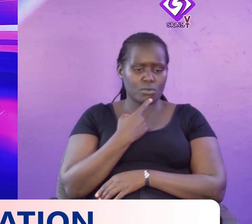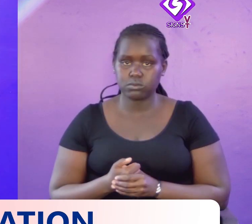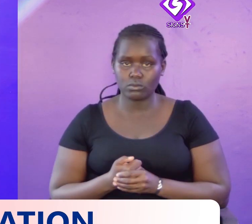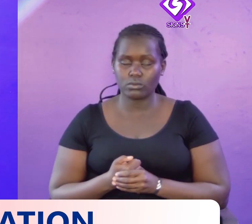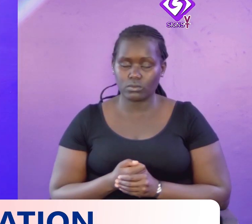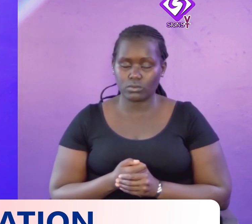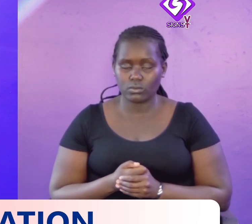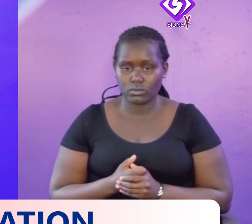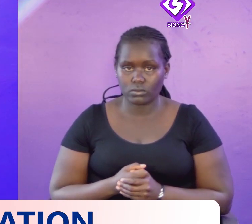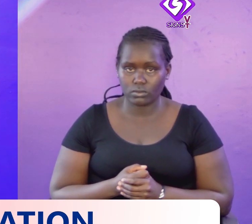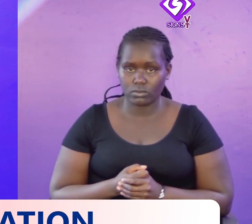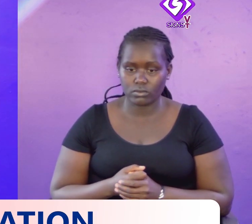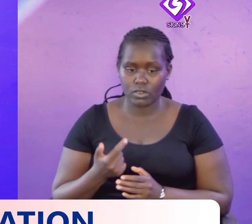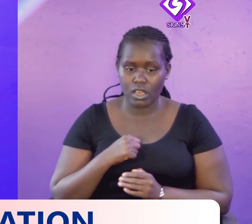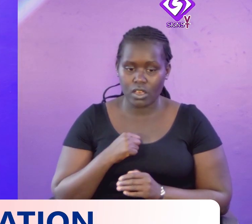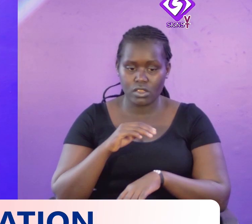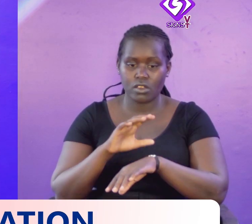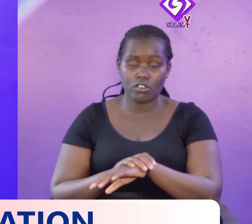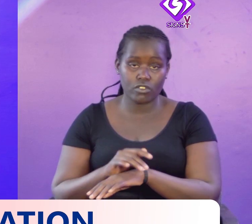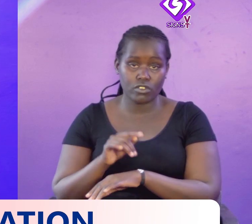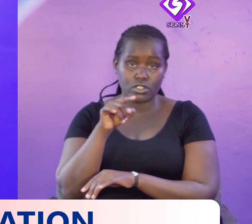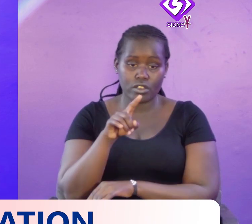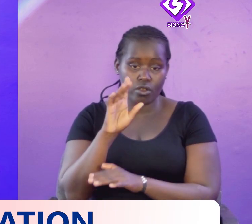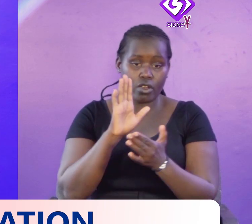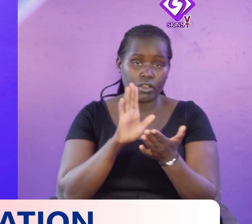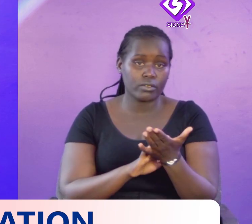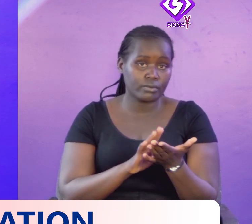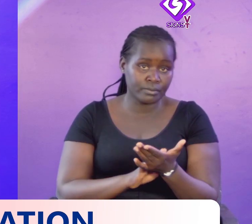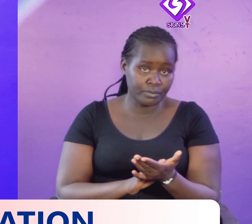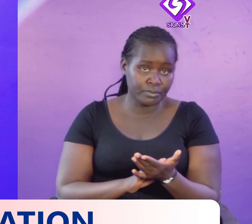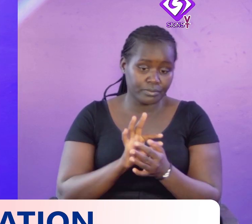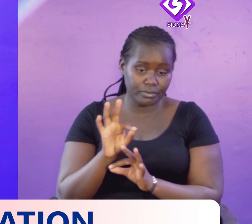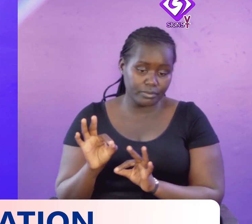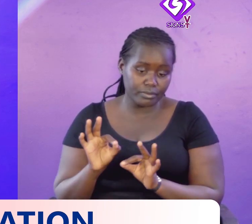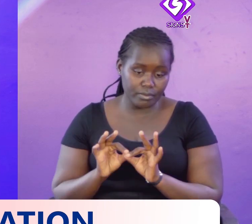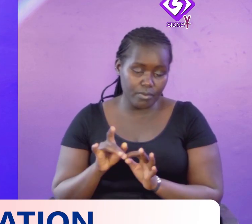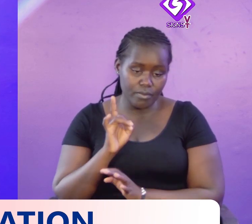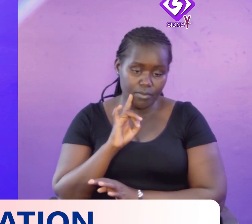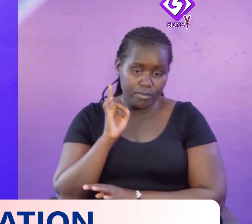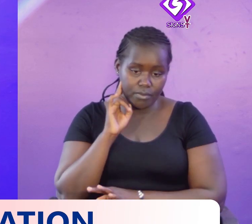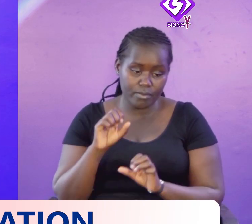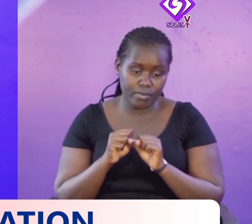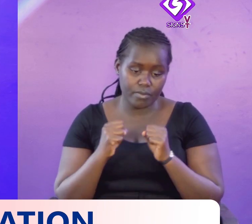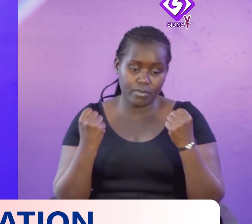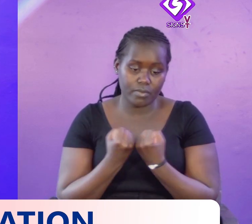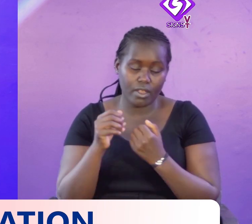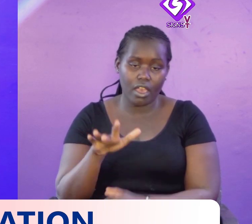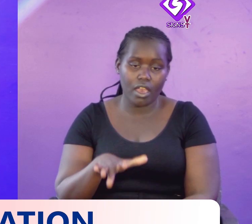overwhelmed. We have received your comments, especially the Deaf Society. They feel